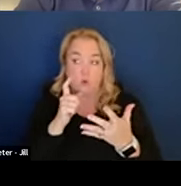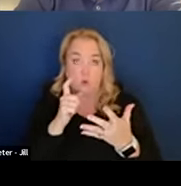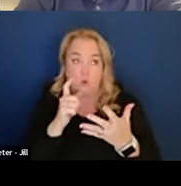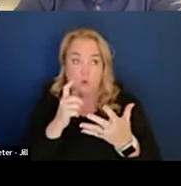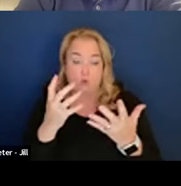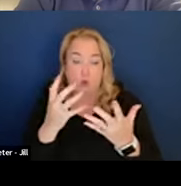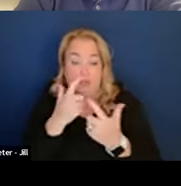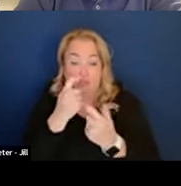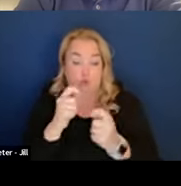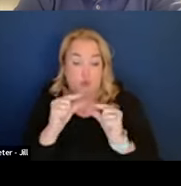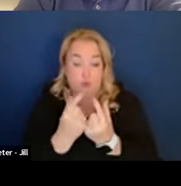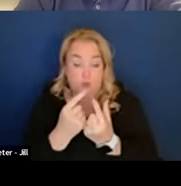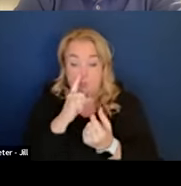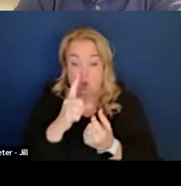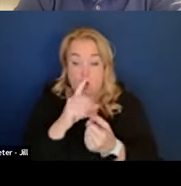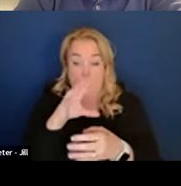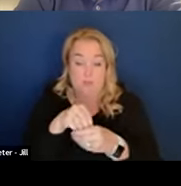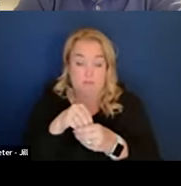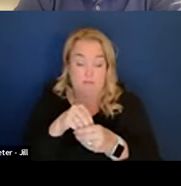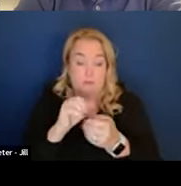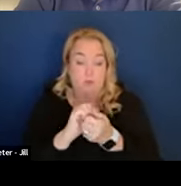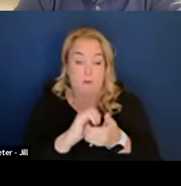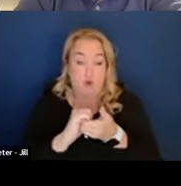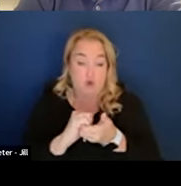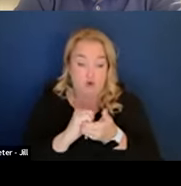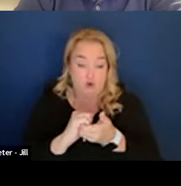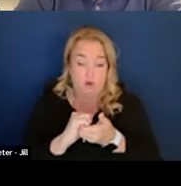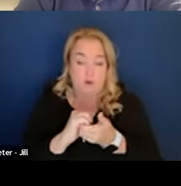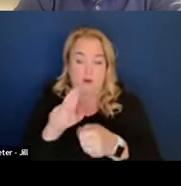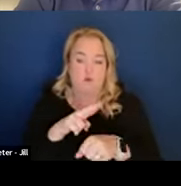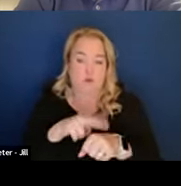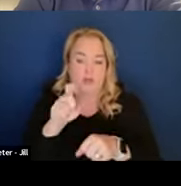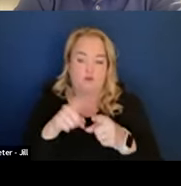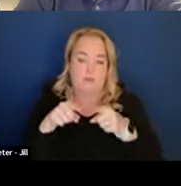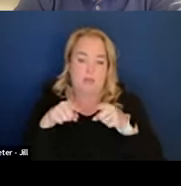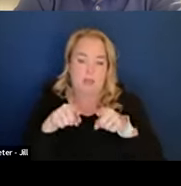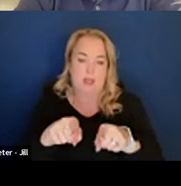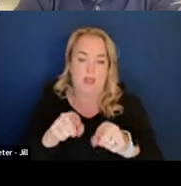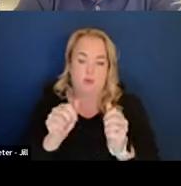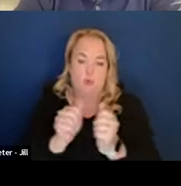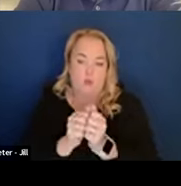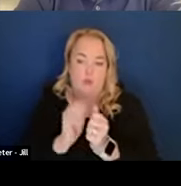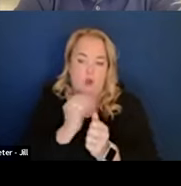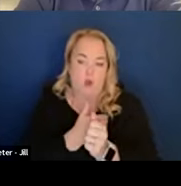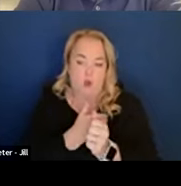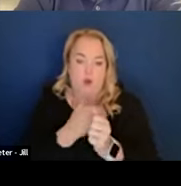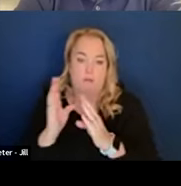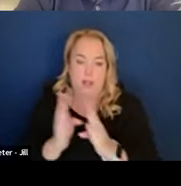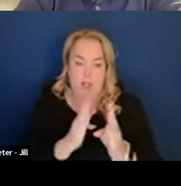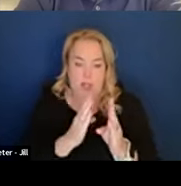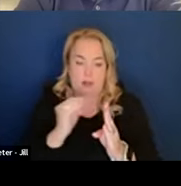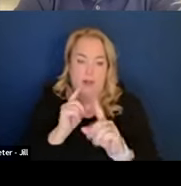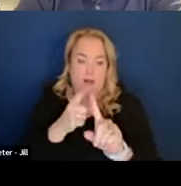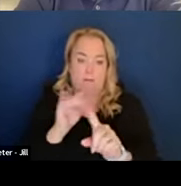what interest groups we're interested in partnering with. Of course, there has to be alignment with our strategic plan and our